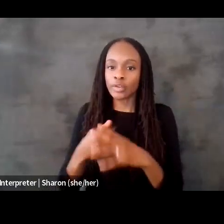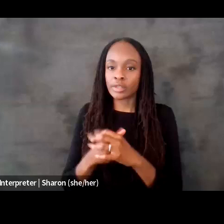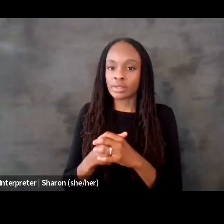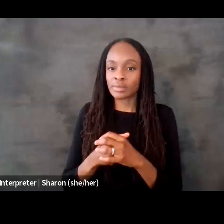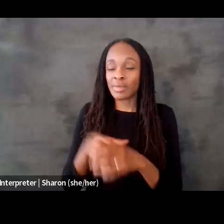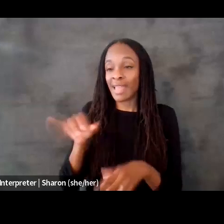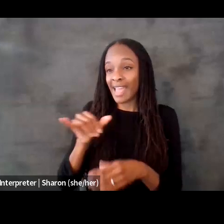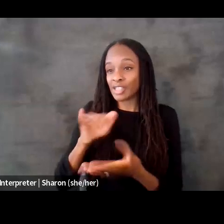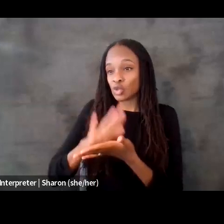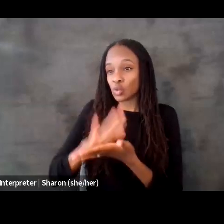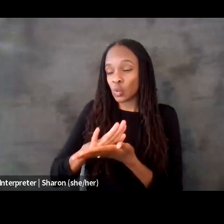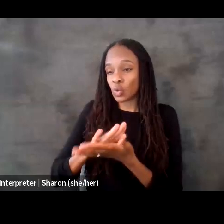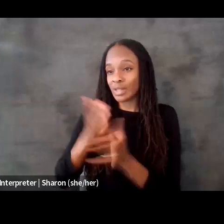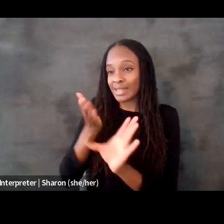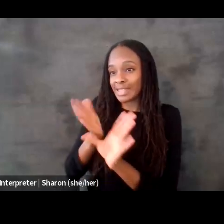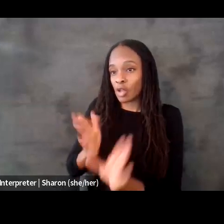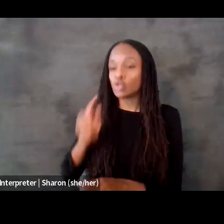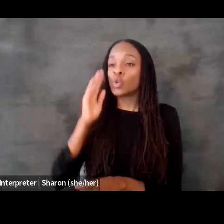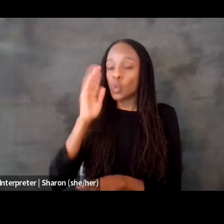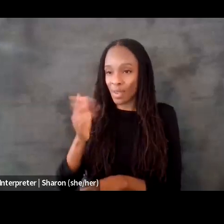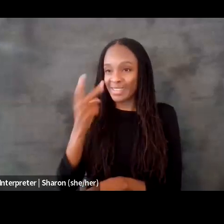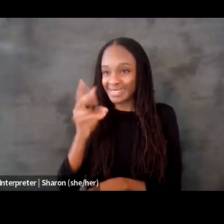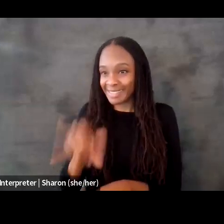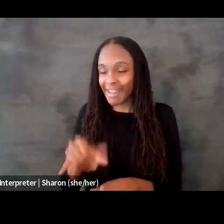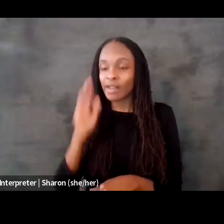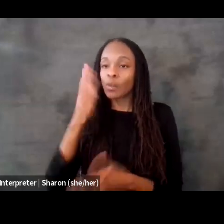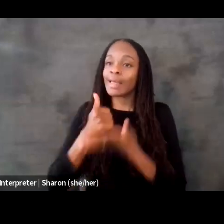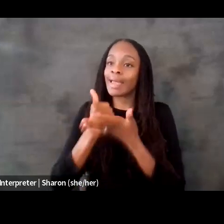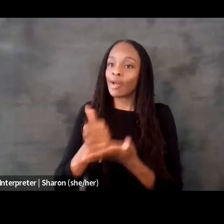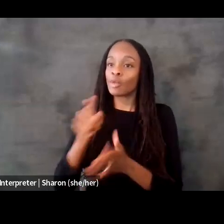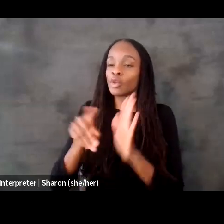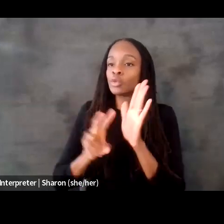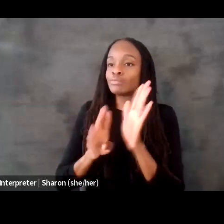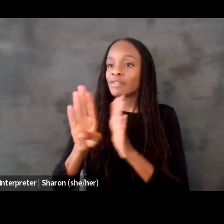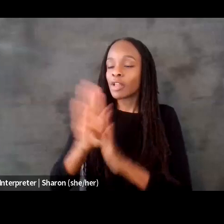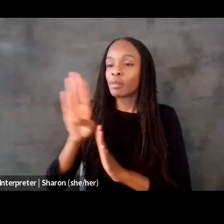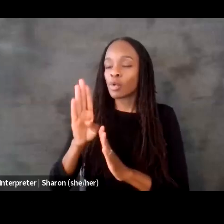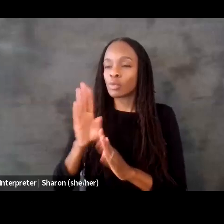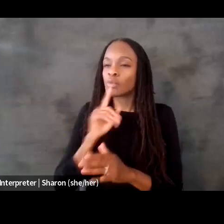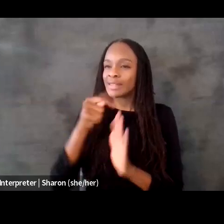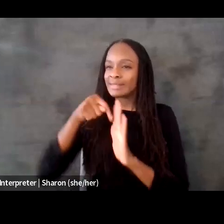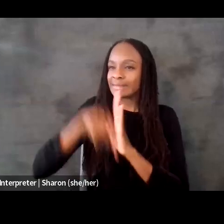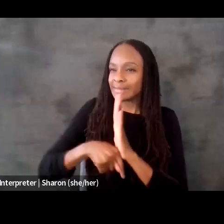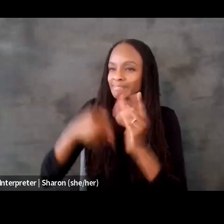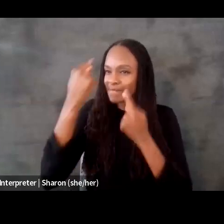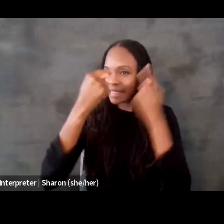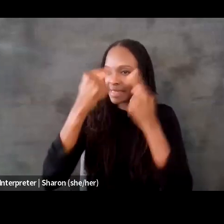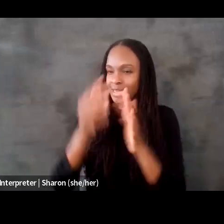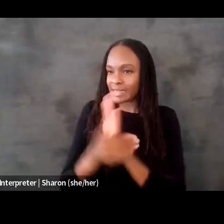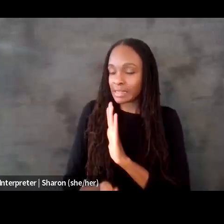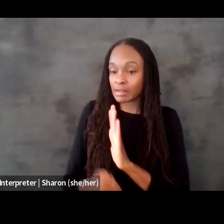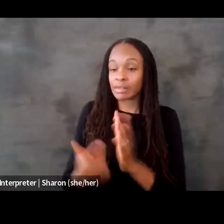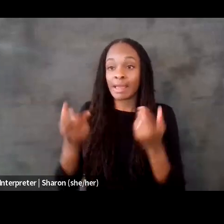will touch on all these things. And all these things will also help you develop critical thinking skills. And when people do